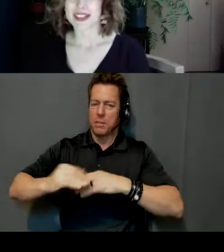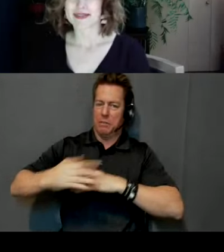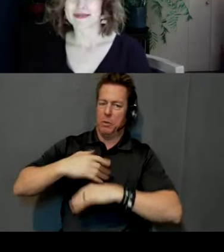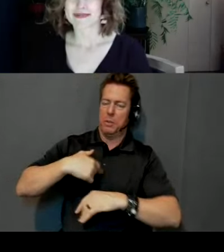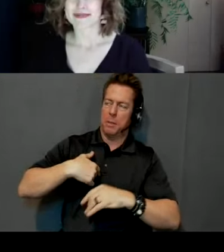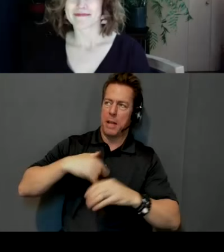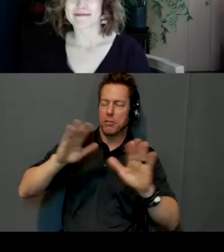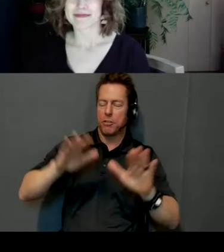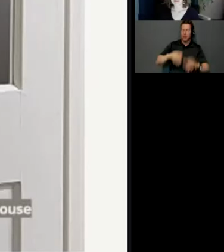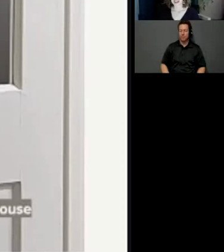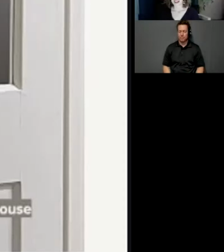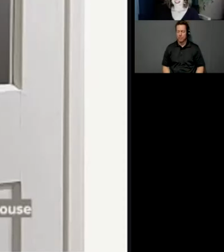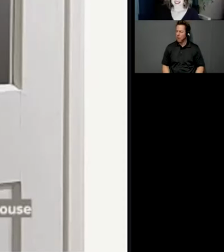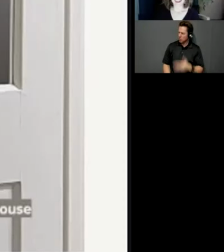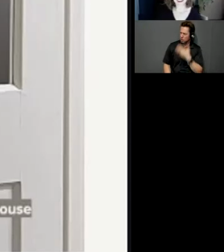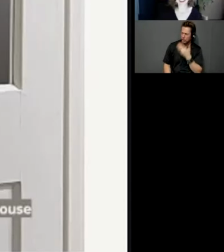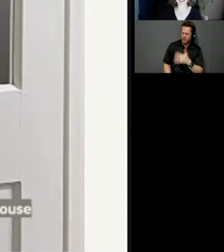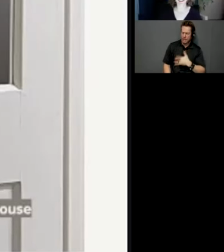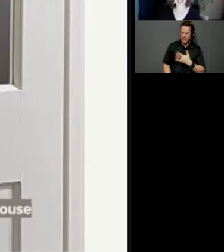good feeling. Yeah.